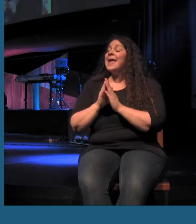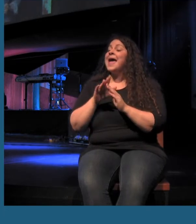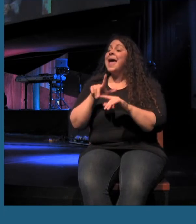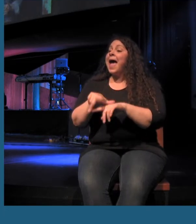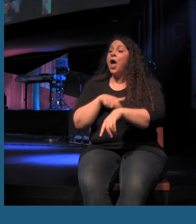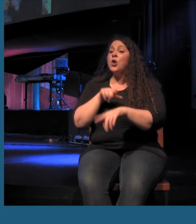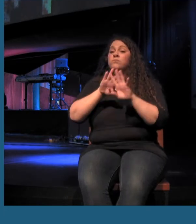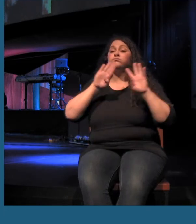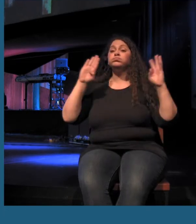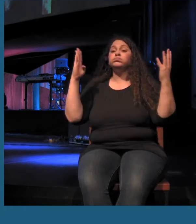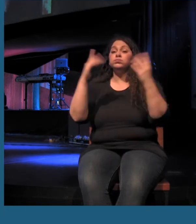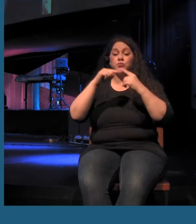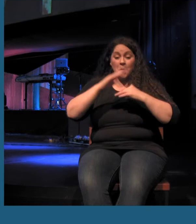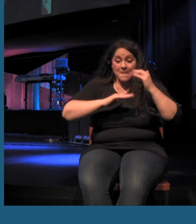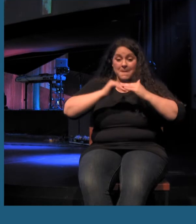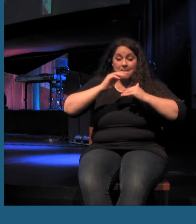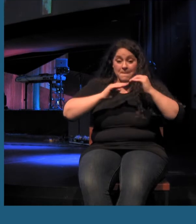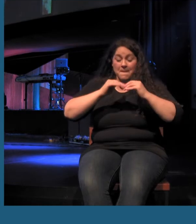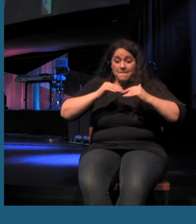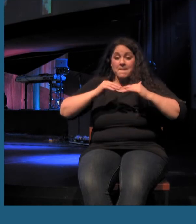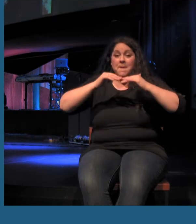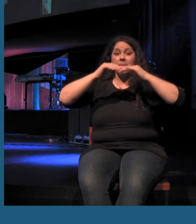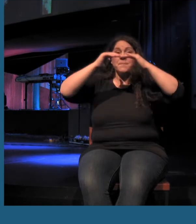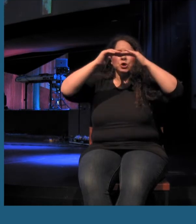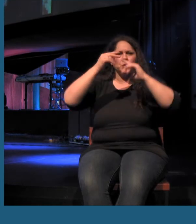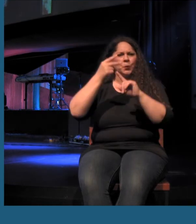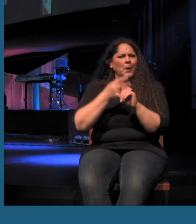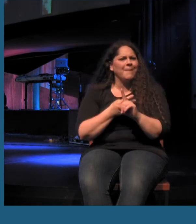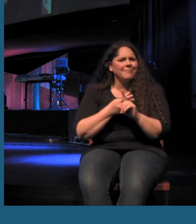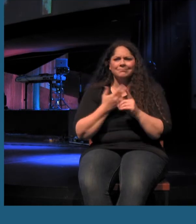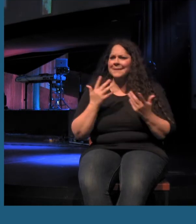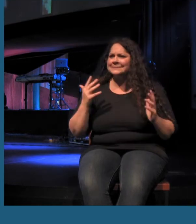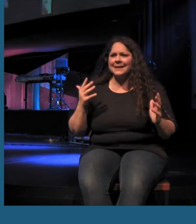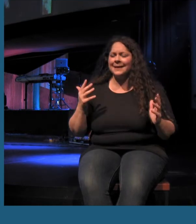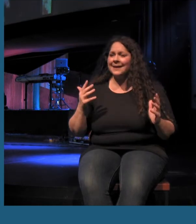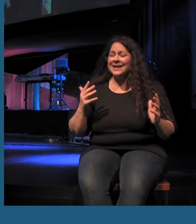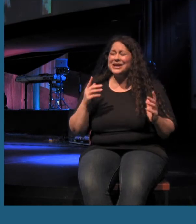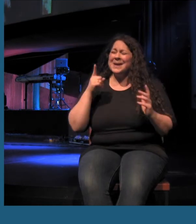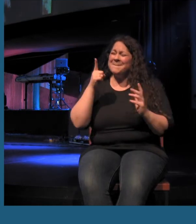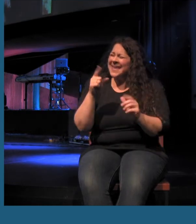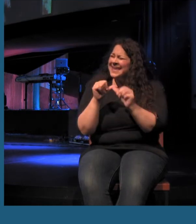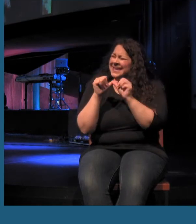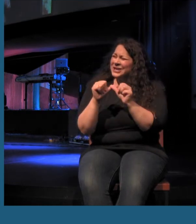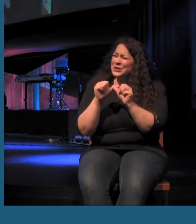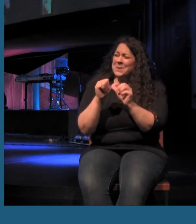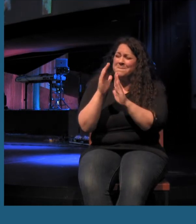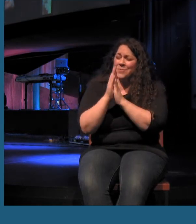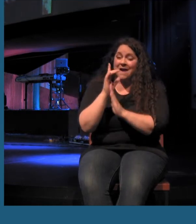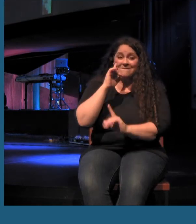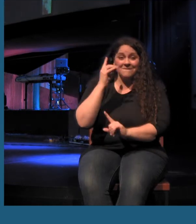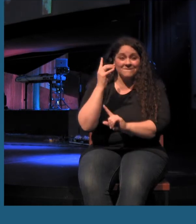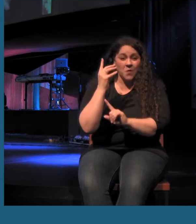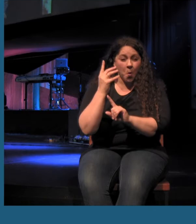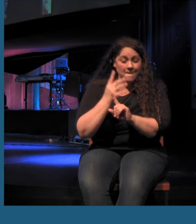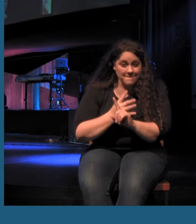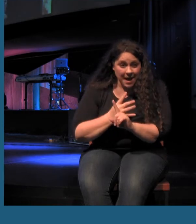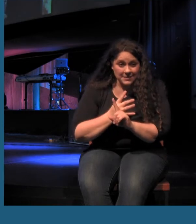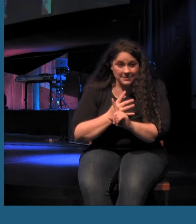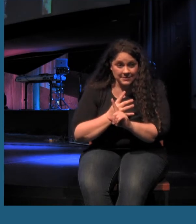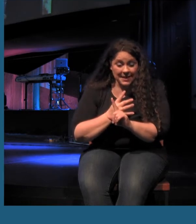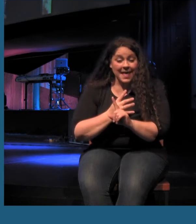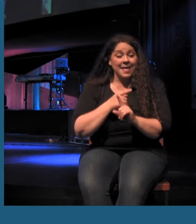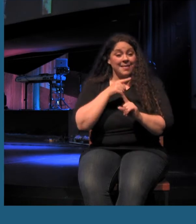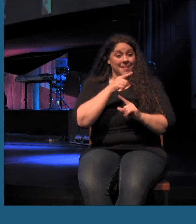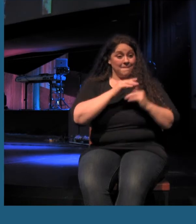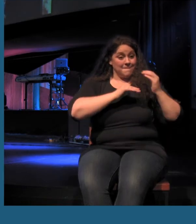that tells me Nehemiah prayed about something for 4 months that only took 2 months to